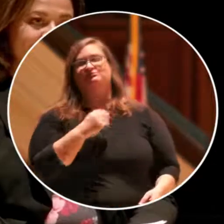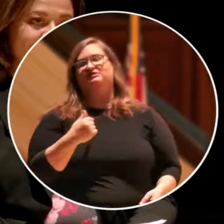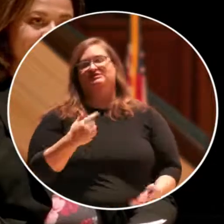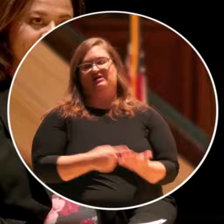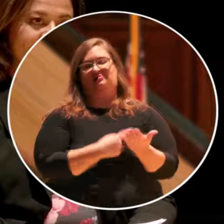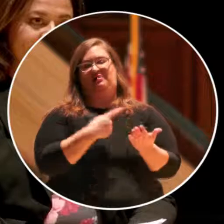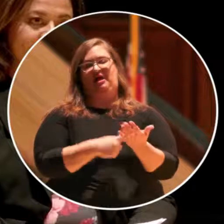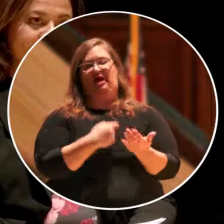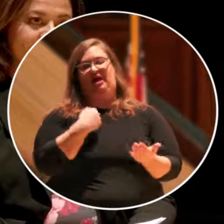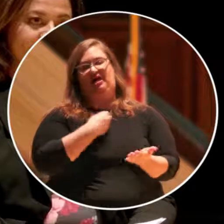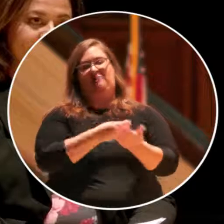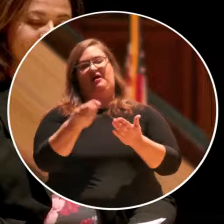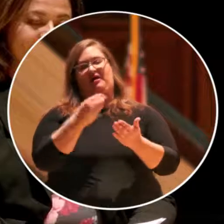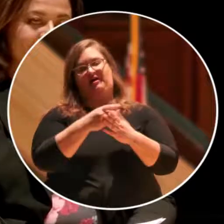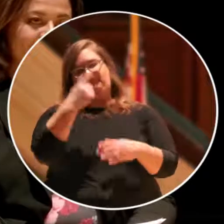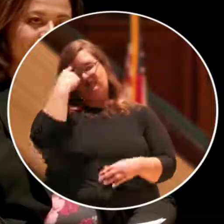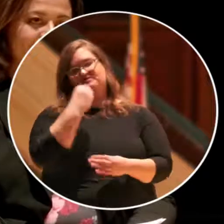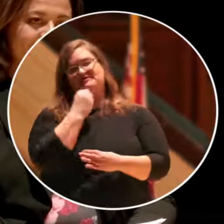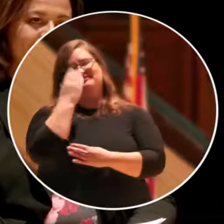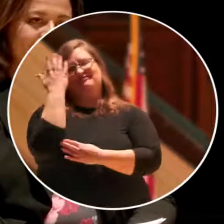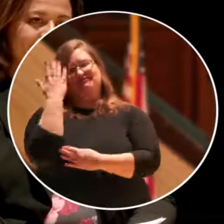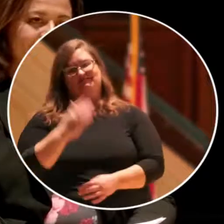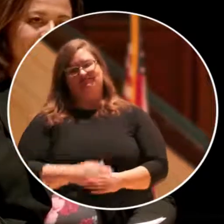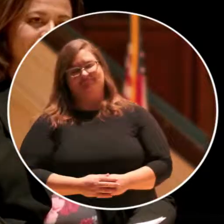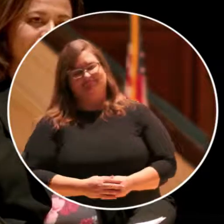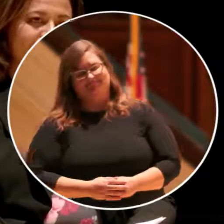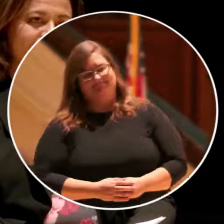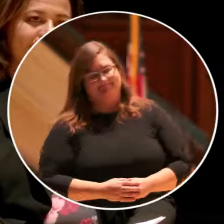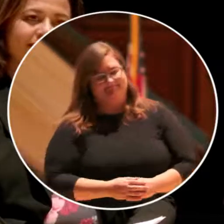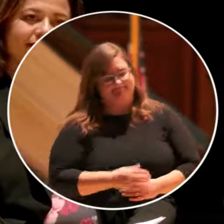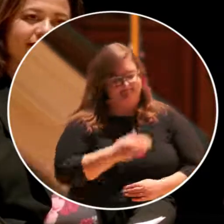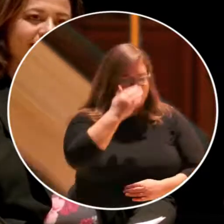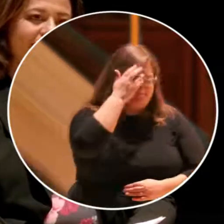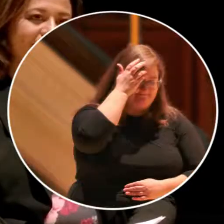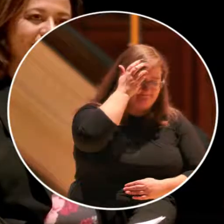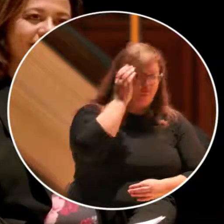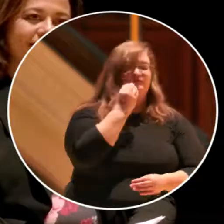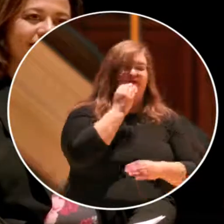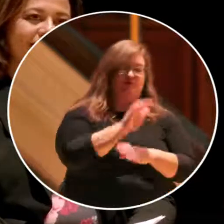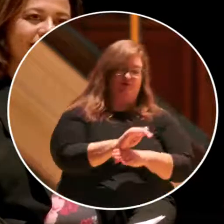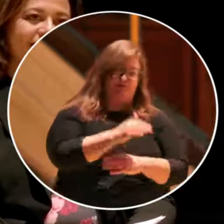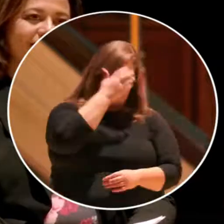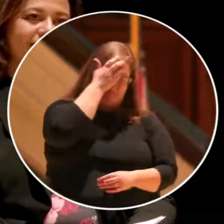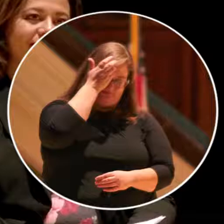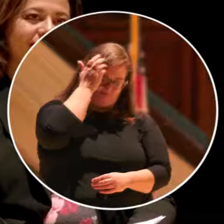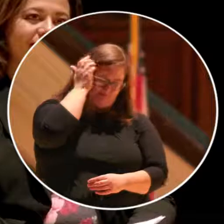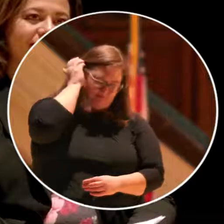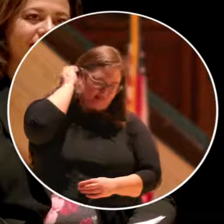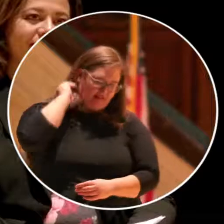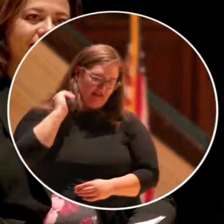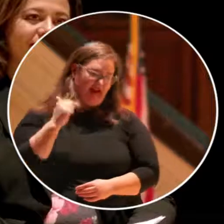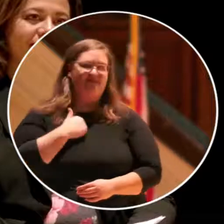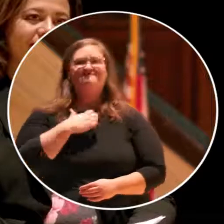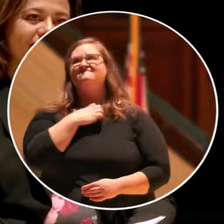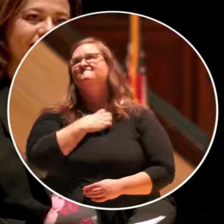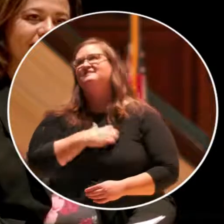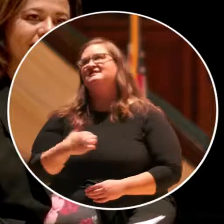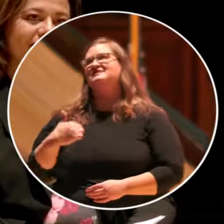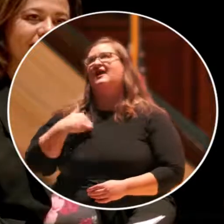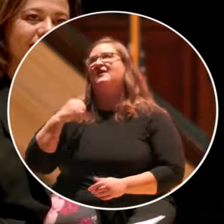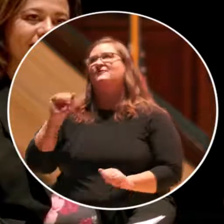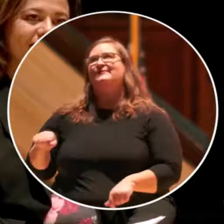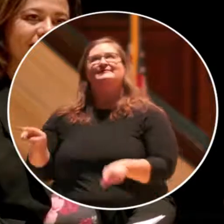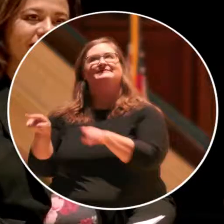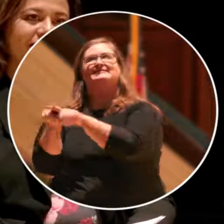Again, I feel like I'm failing your peaches and cream hot oatmeal legacy. Already prepared in a bowl